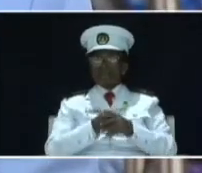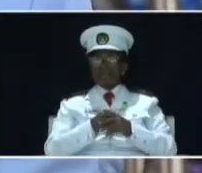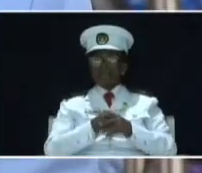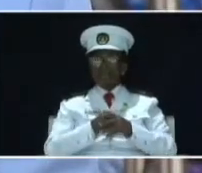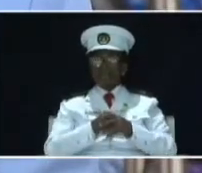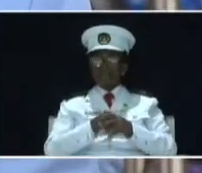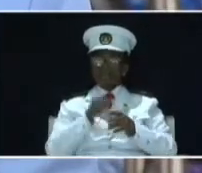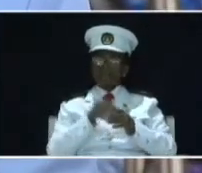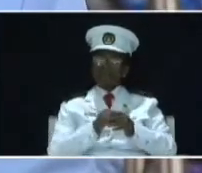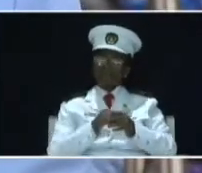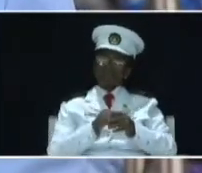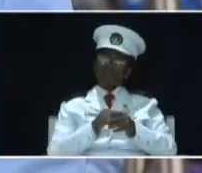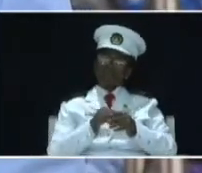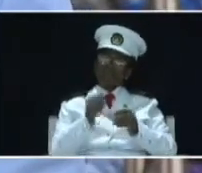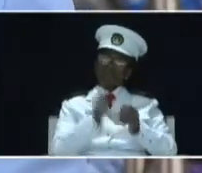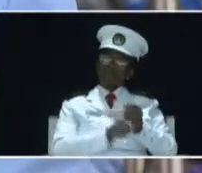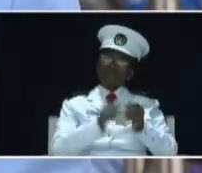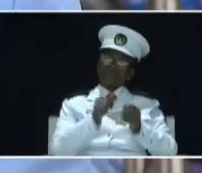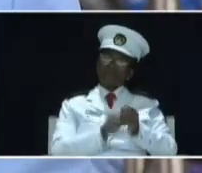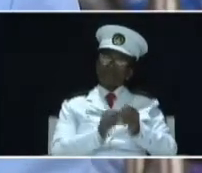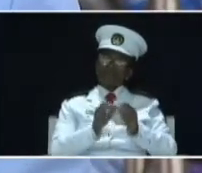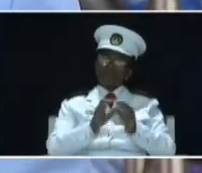In every company,